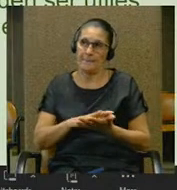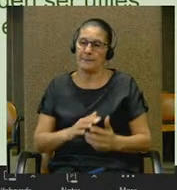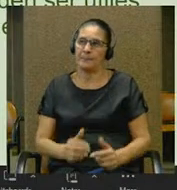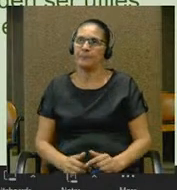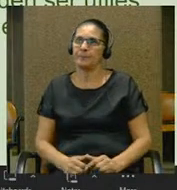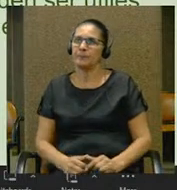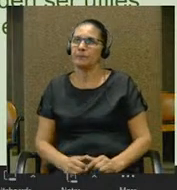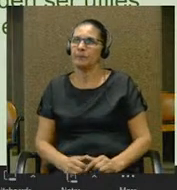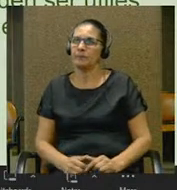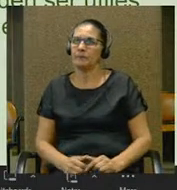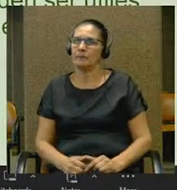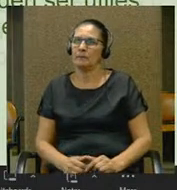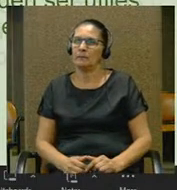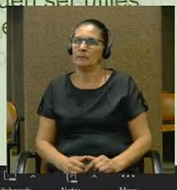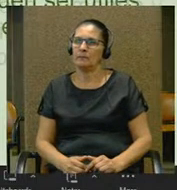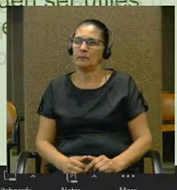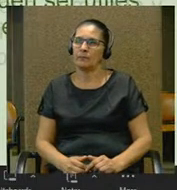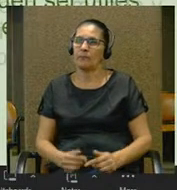this area.